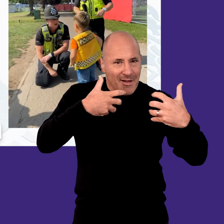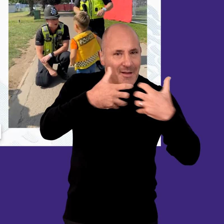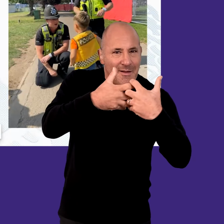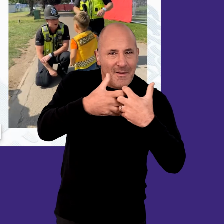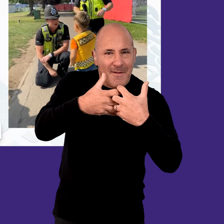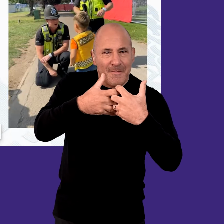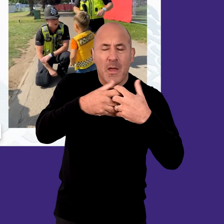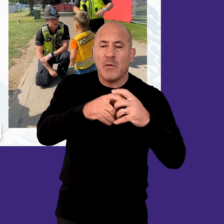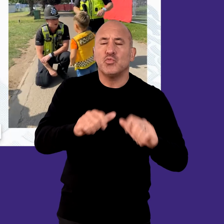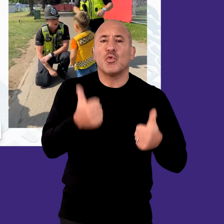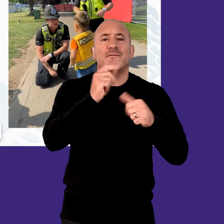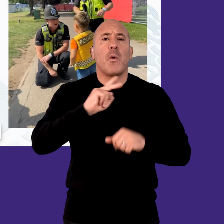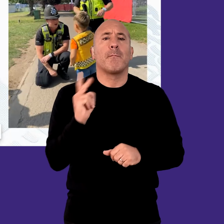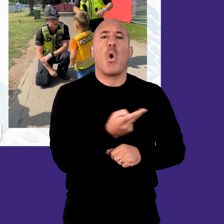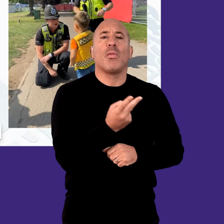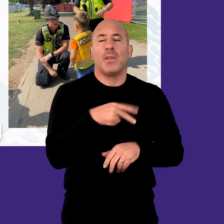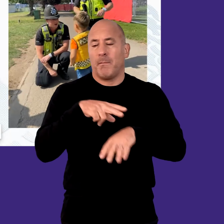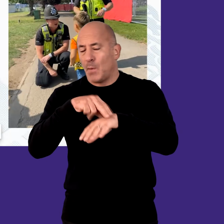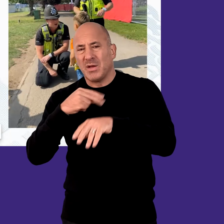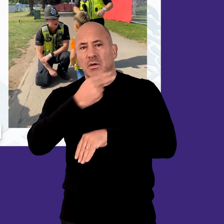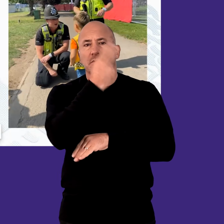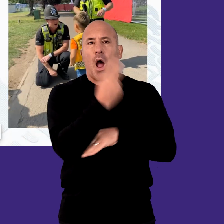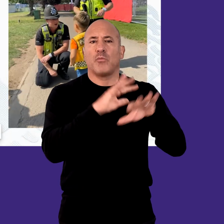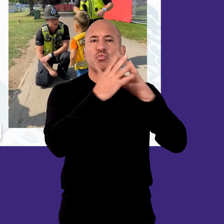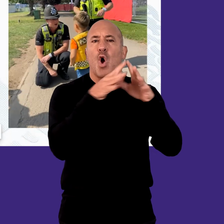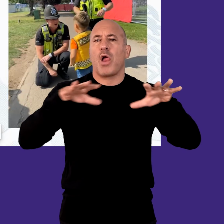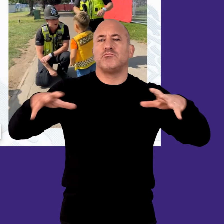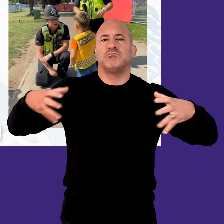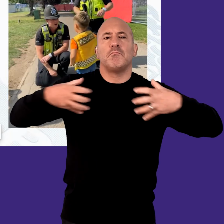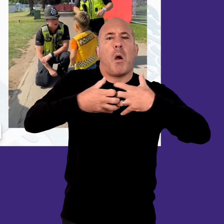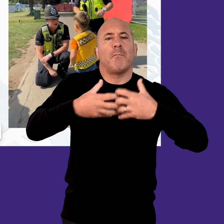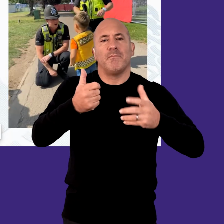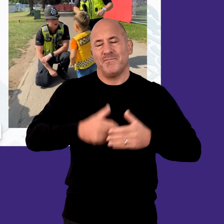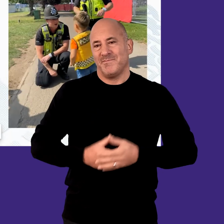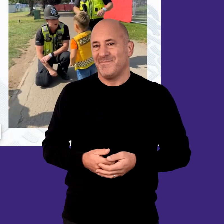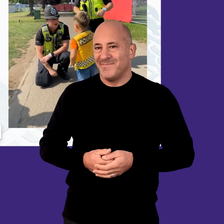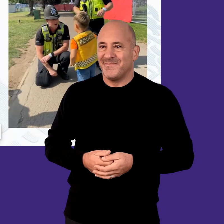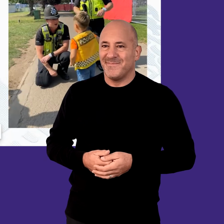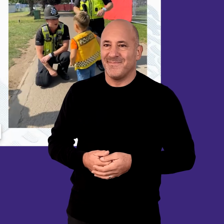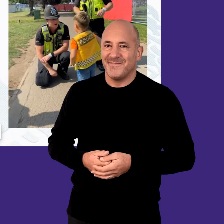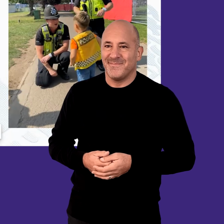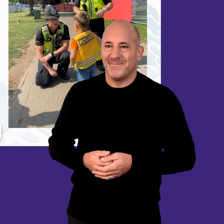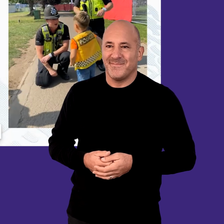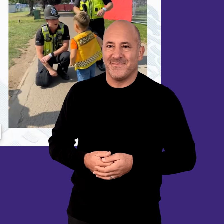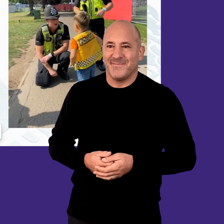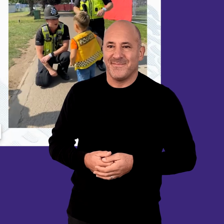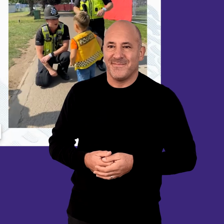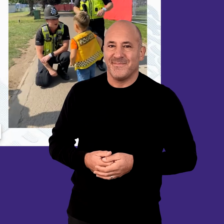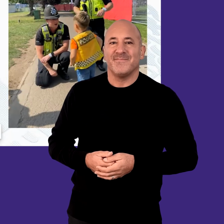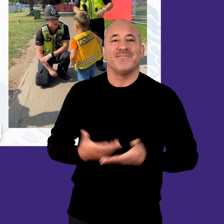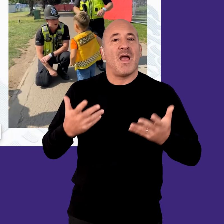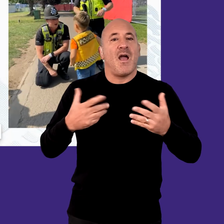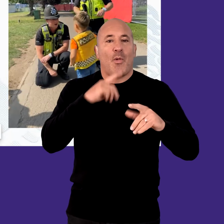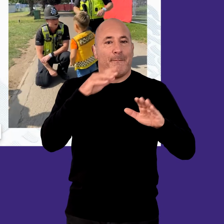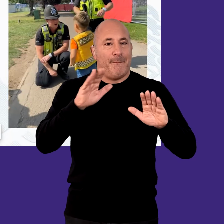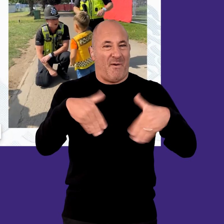of working in a way that was beneficial for both parties.